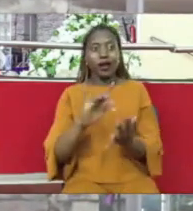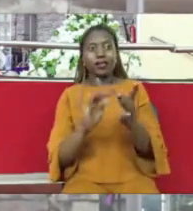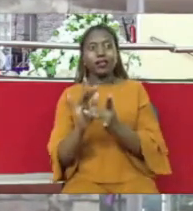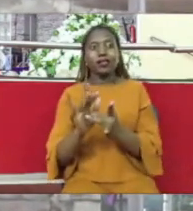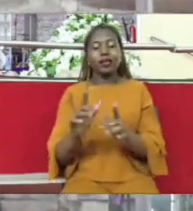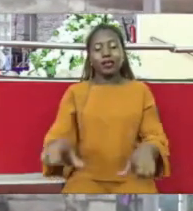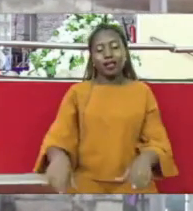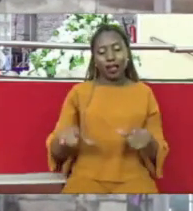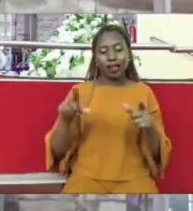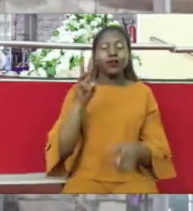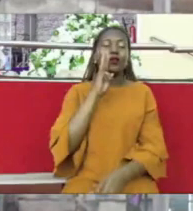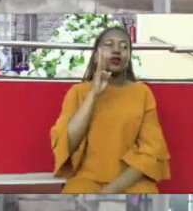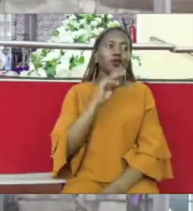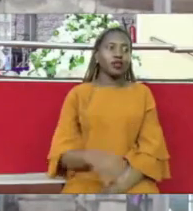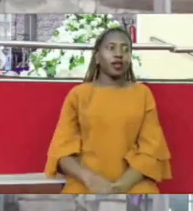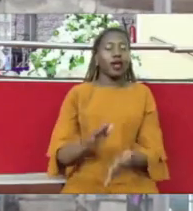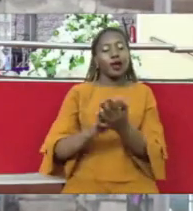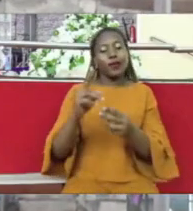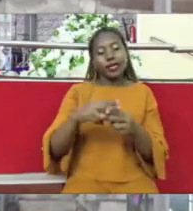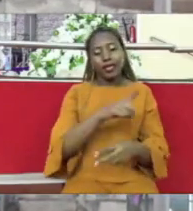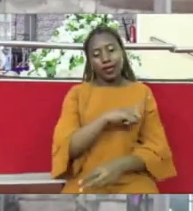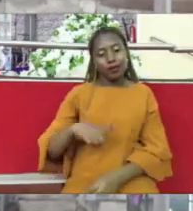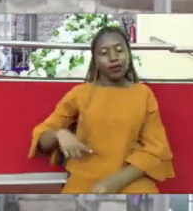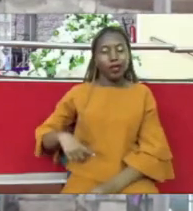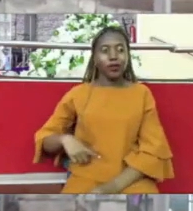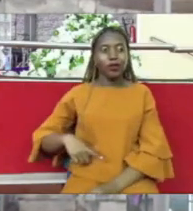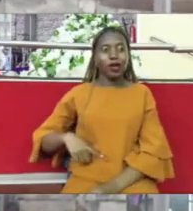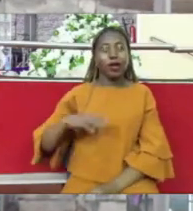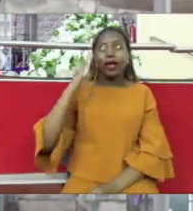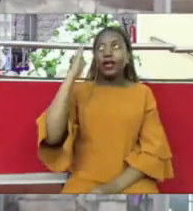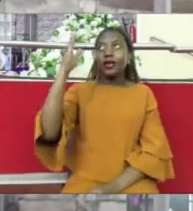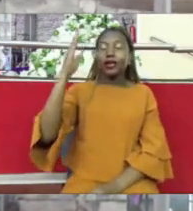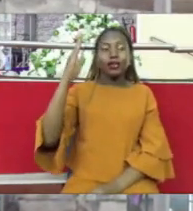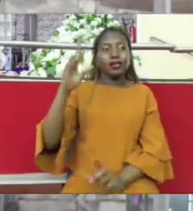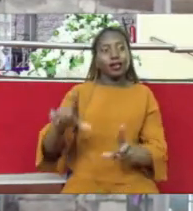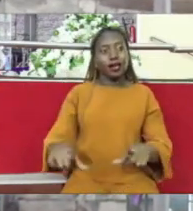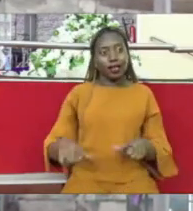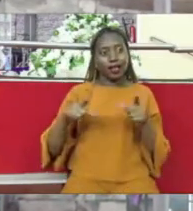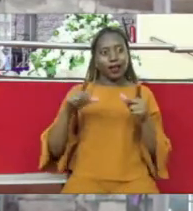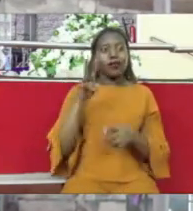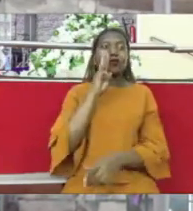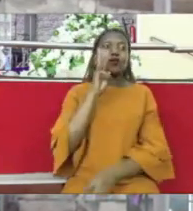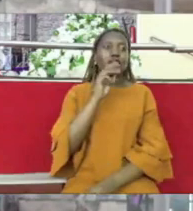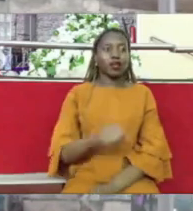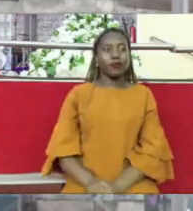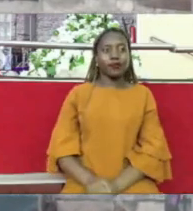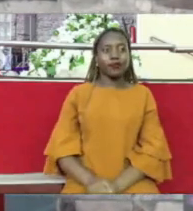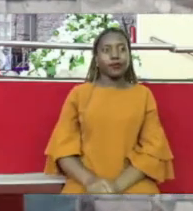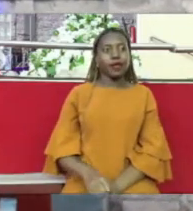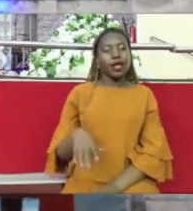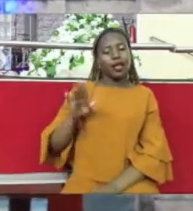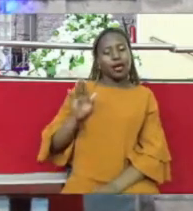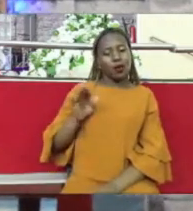water. Praise the name of the Lord. Hallelujah. He is the living water. Yeye ndiye maji ya uzima. The woman tried